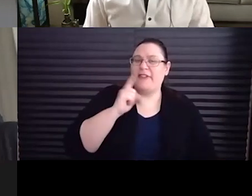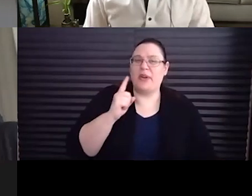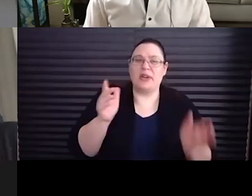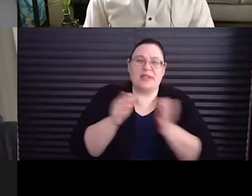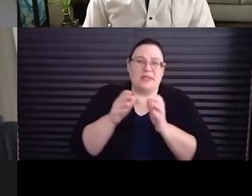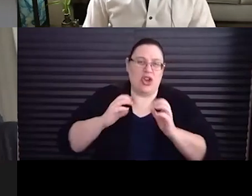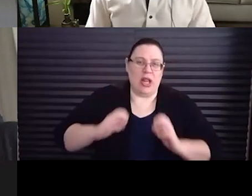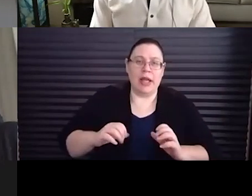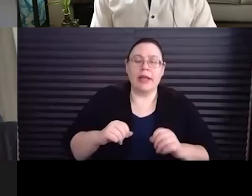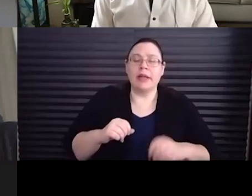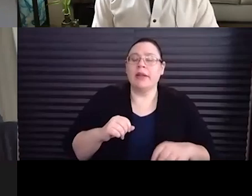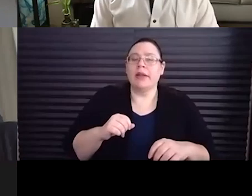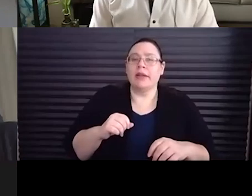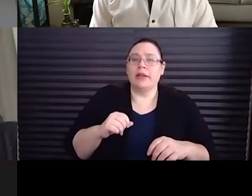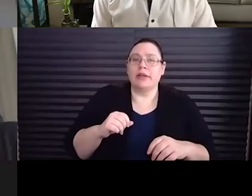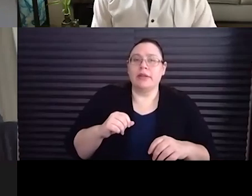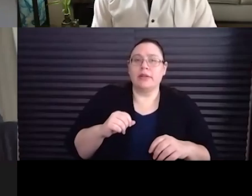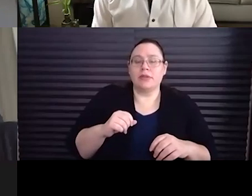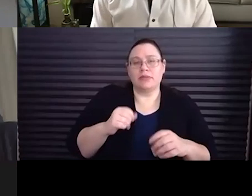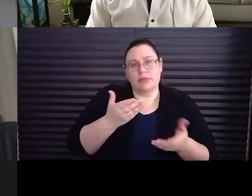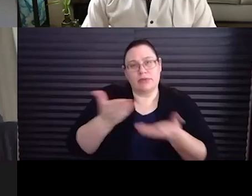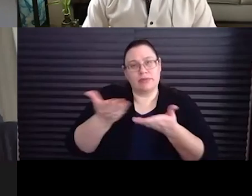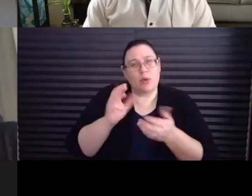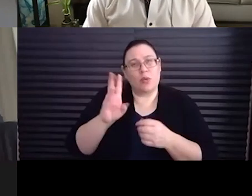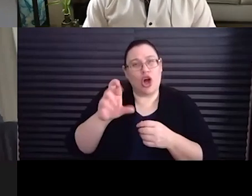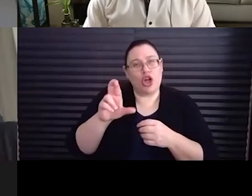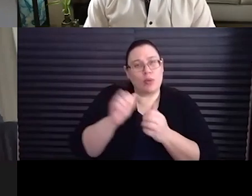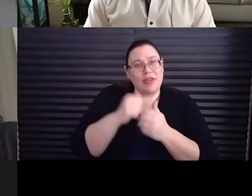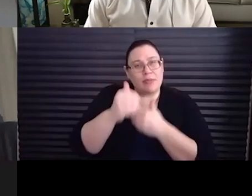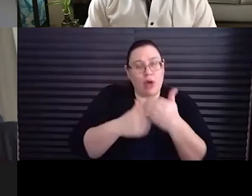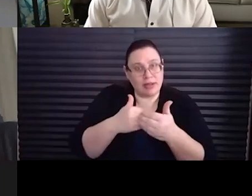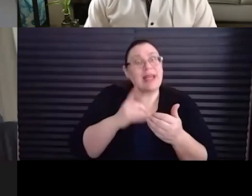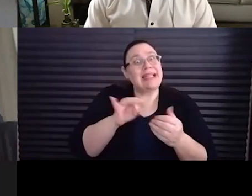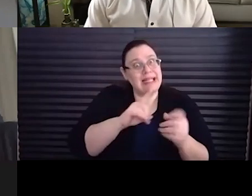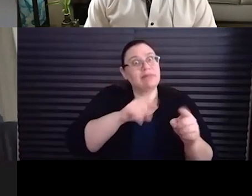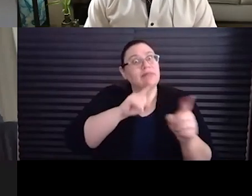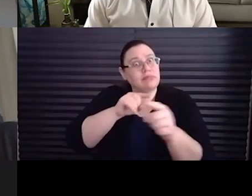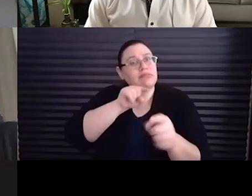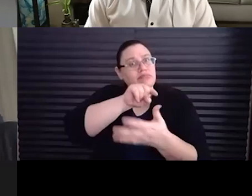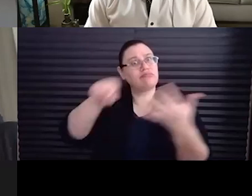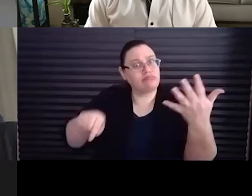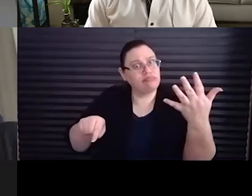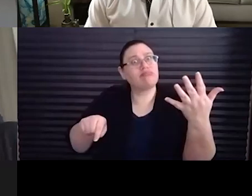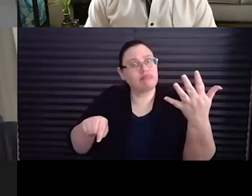client, just to sort of walk her through the process. And she got responses from some of larger brands, or they have a platform that they'll direct you